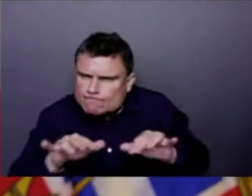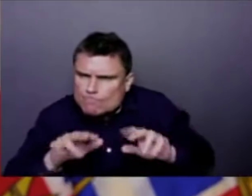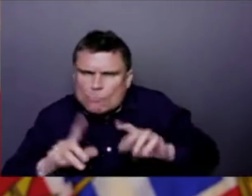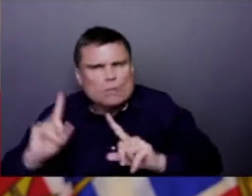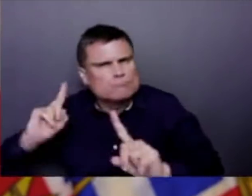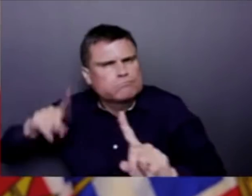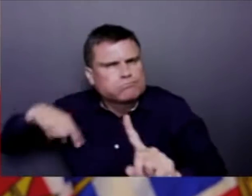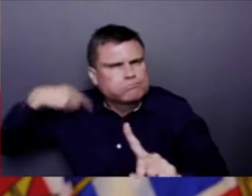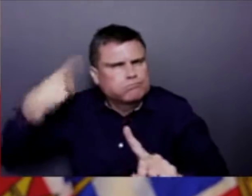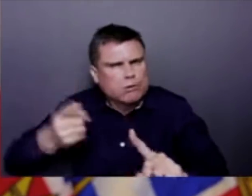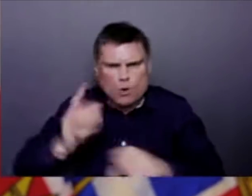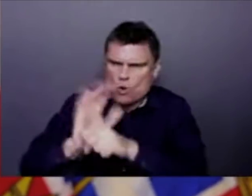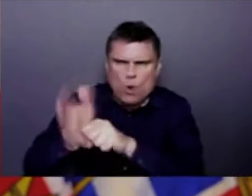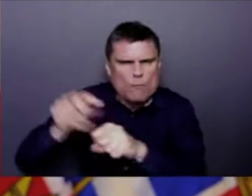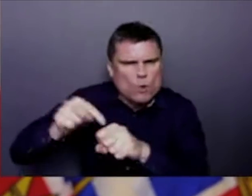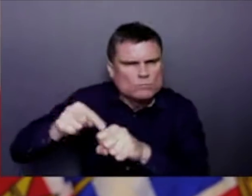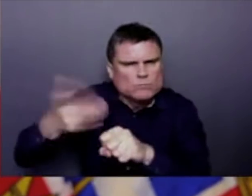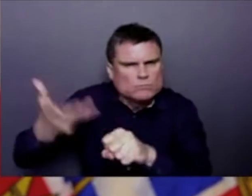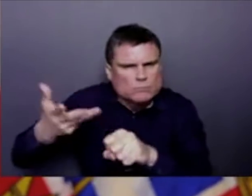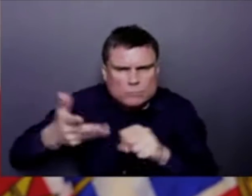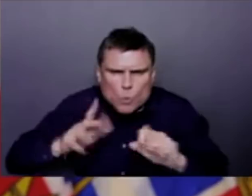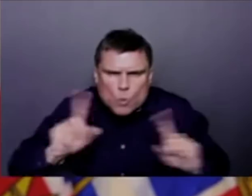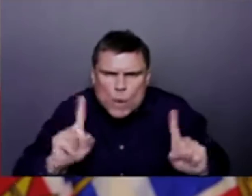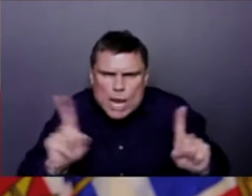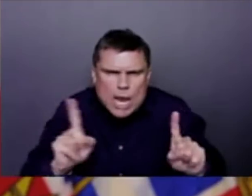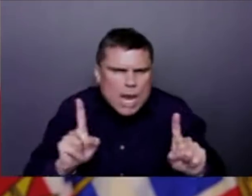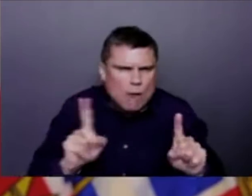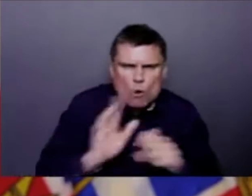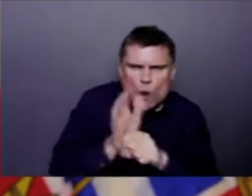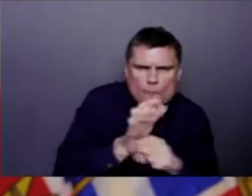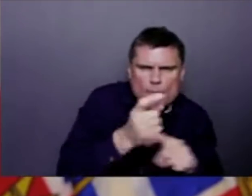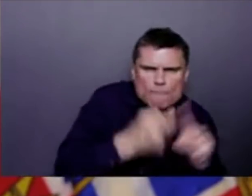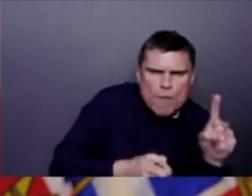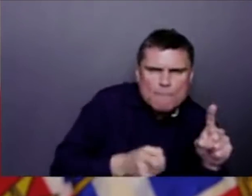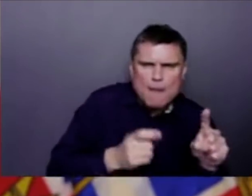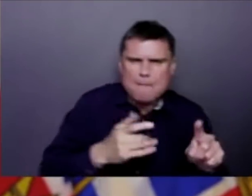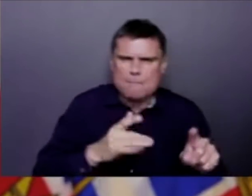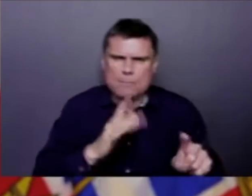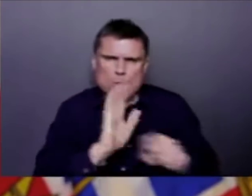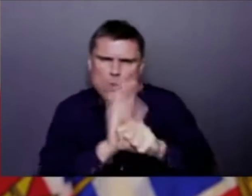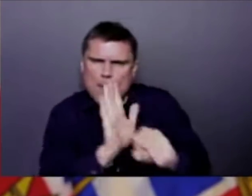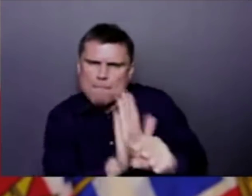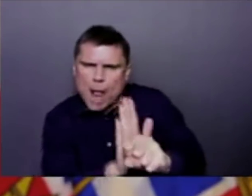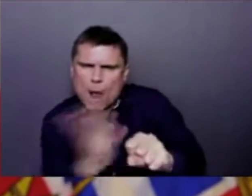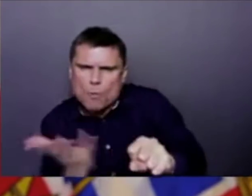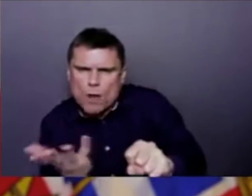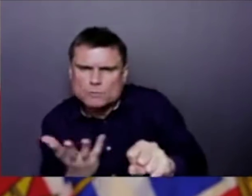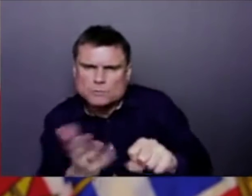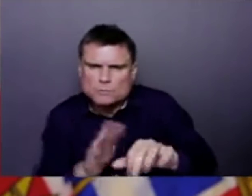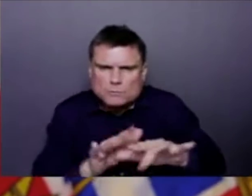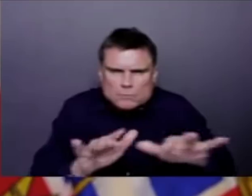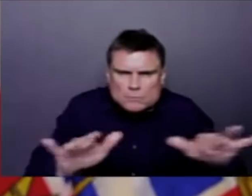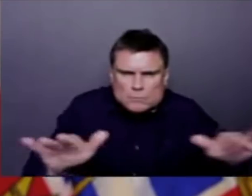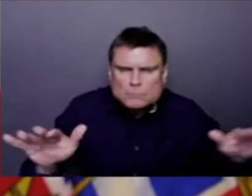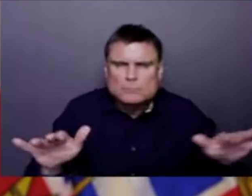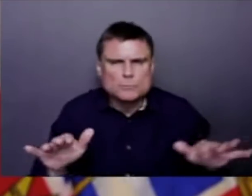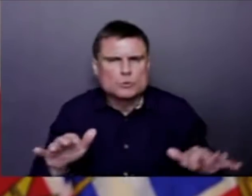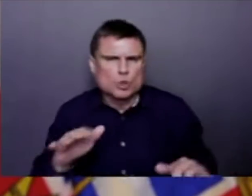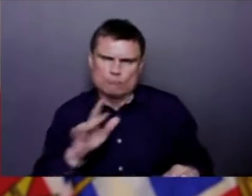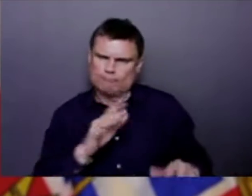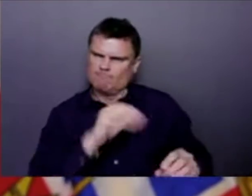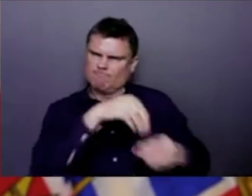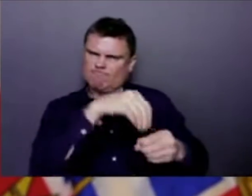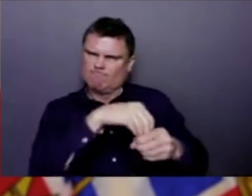were, the BC CDC went back to look at anybody who had tested positive on our regular test